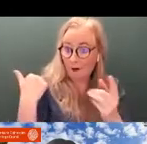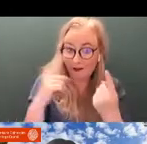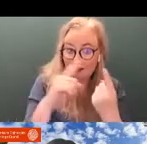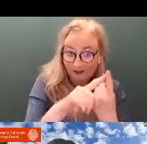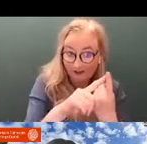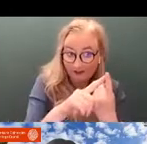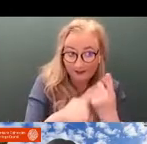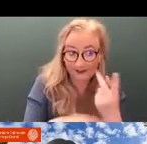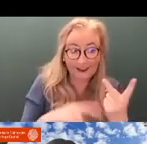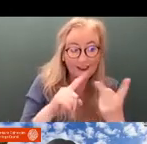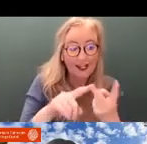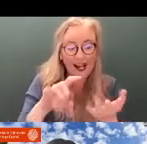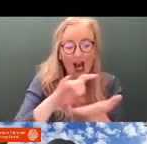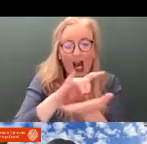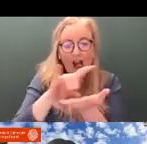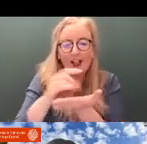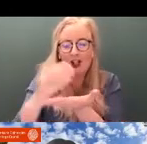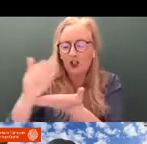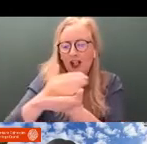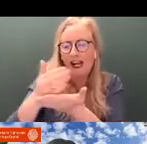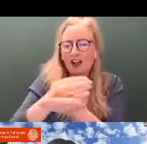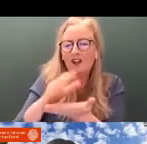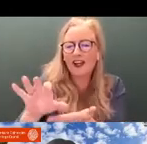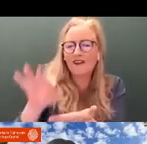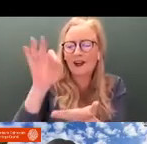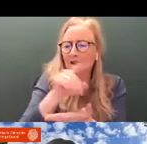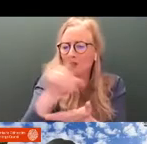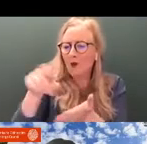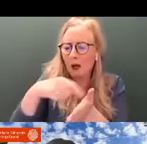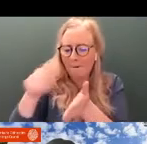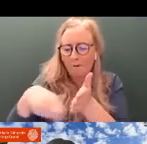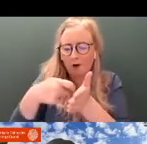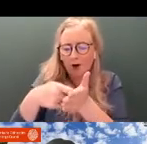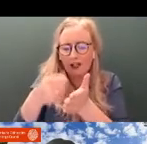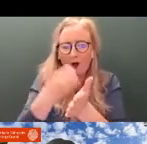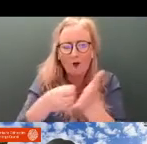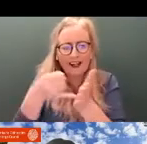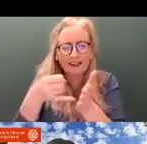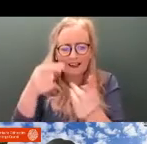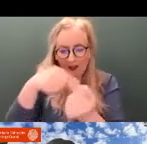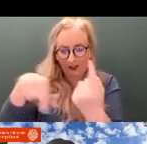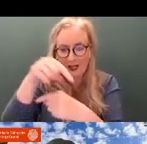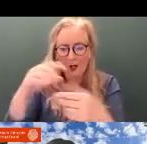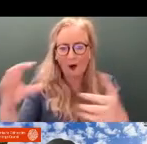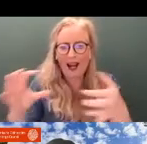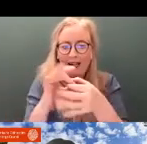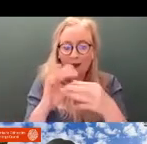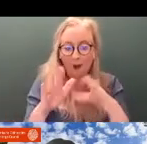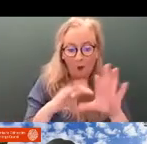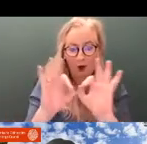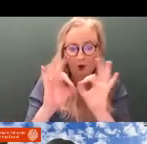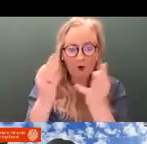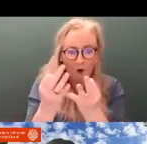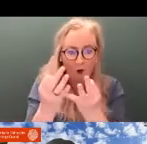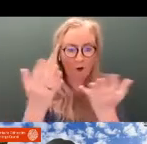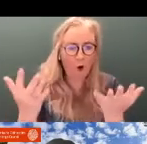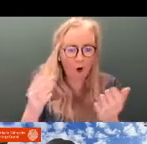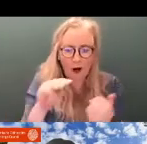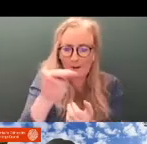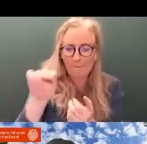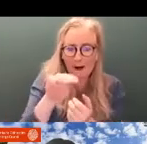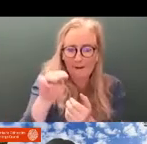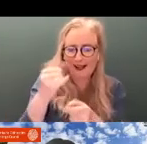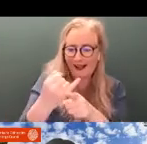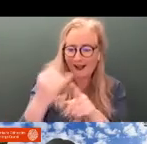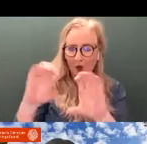Heritage sharing an invitation to existing project organizers to connect with a group or individuals in the